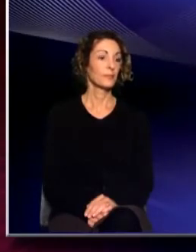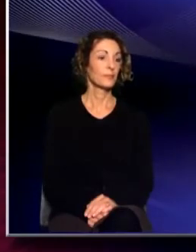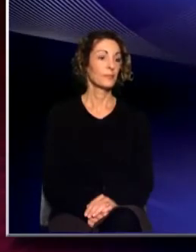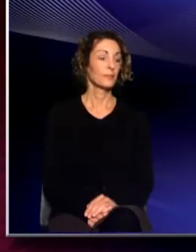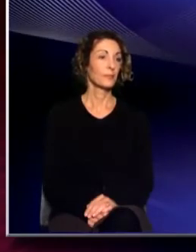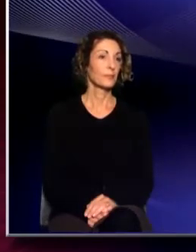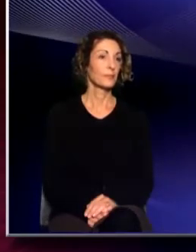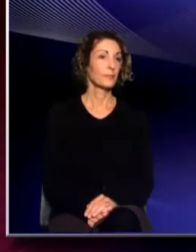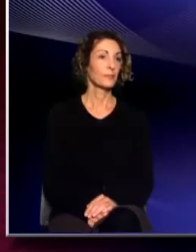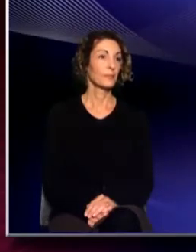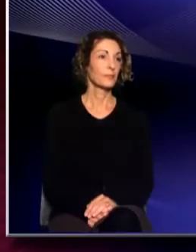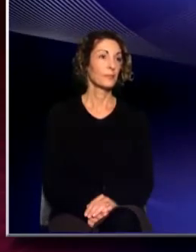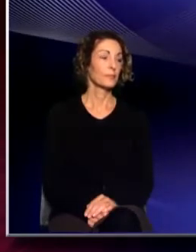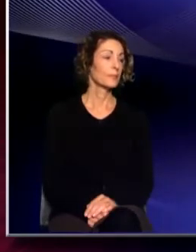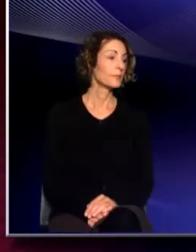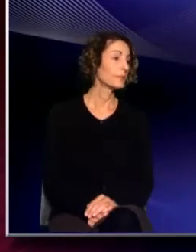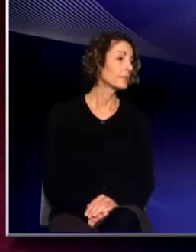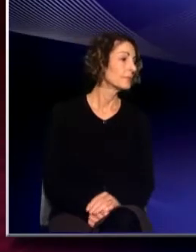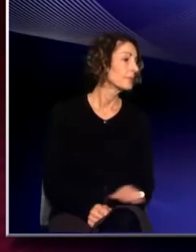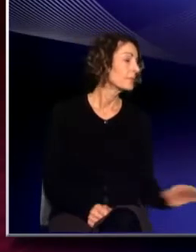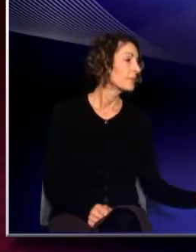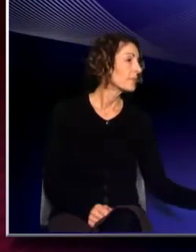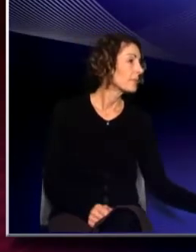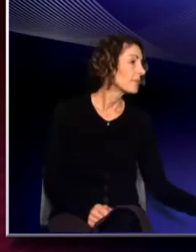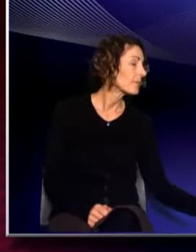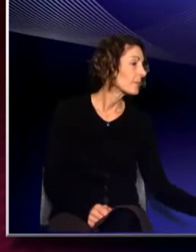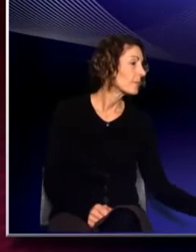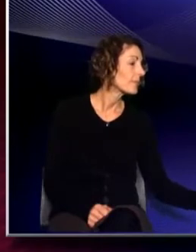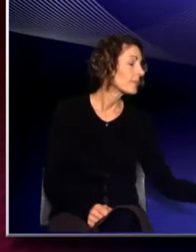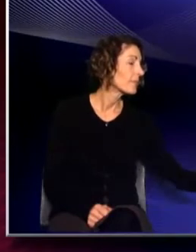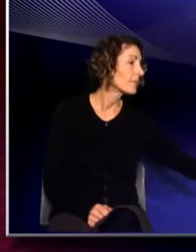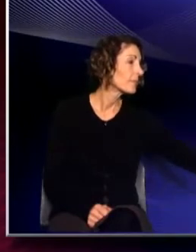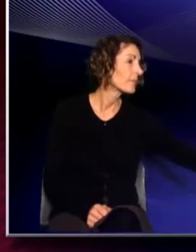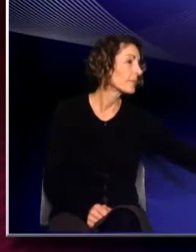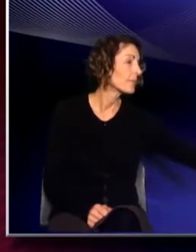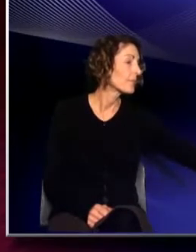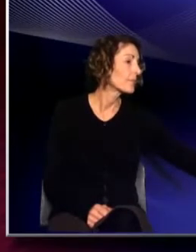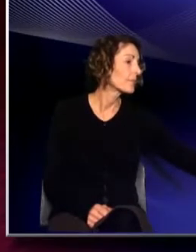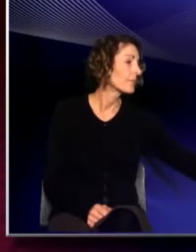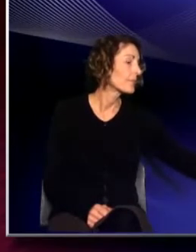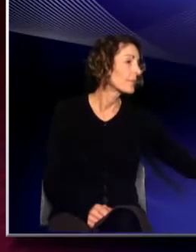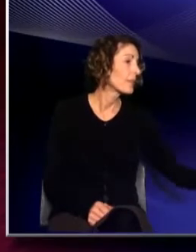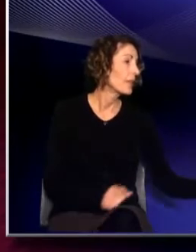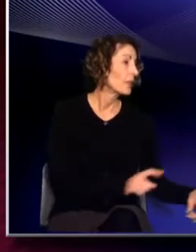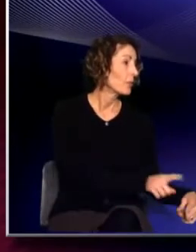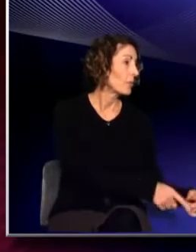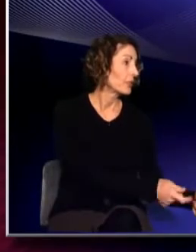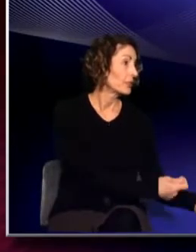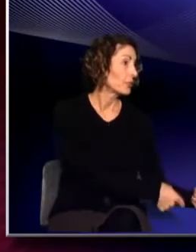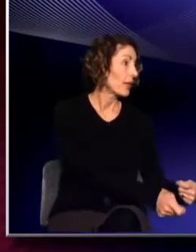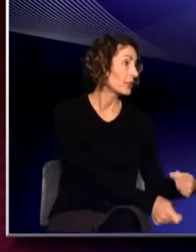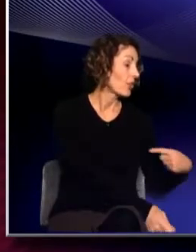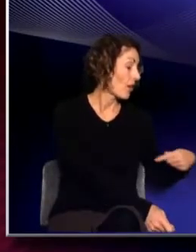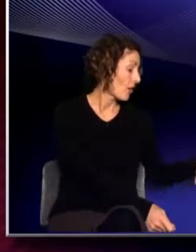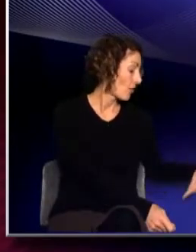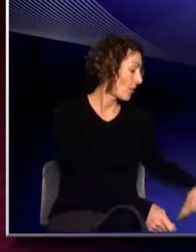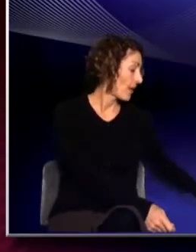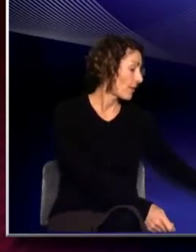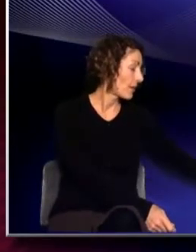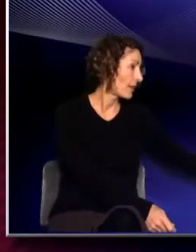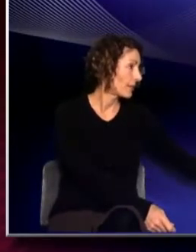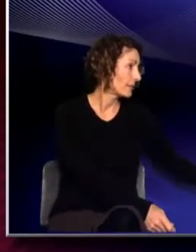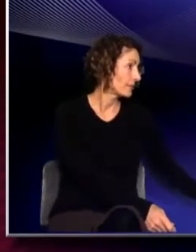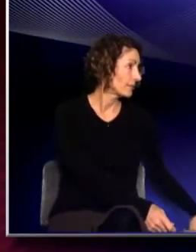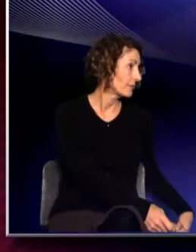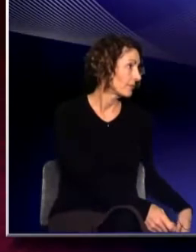your food, it's already ready. But we don't have that opportunity as deaf person. So we have to get to the window and actually write our order. Then we have